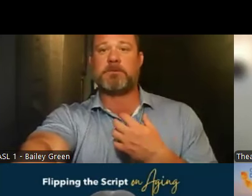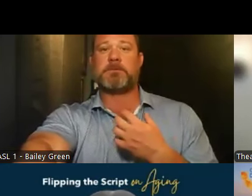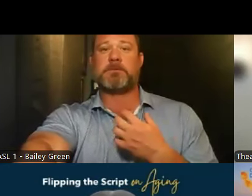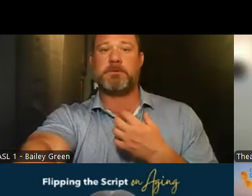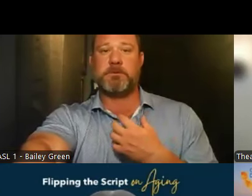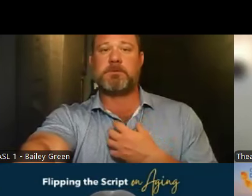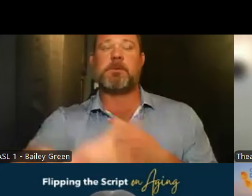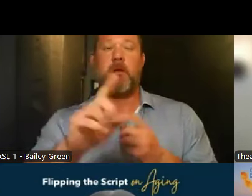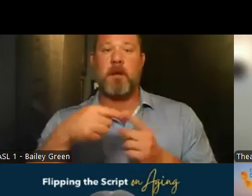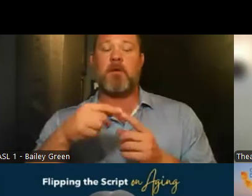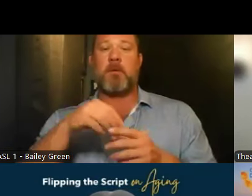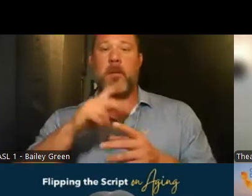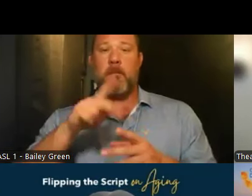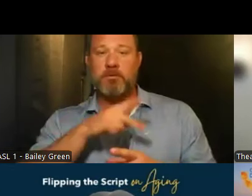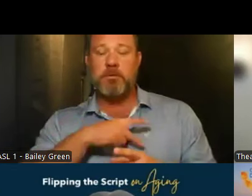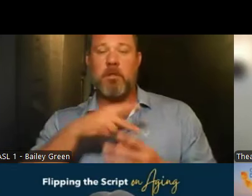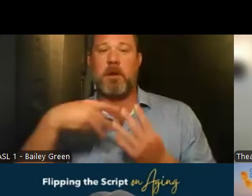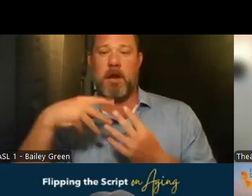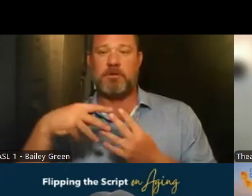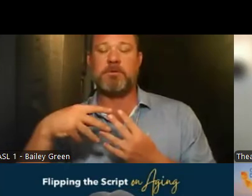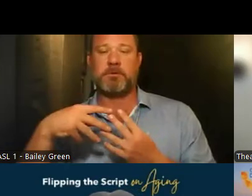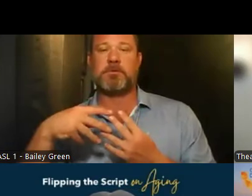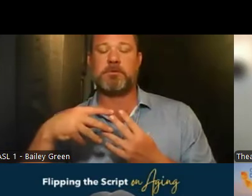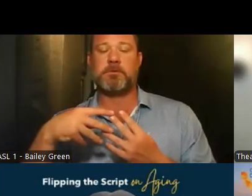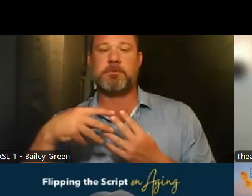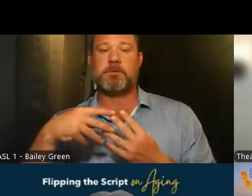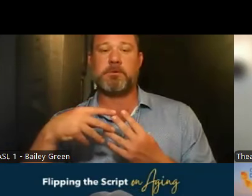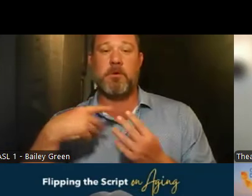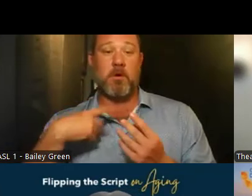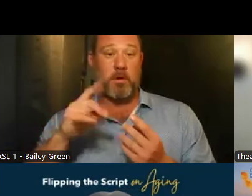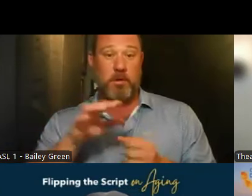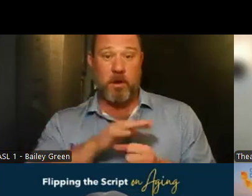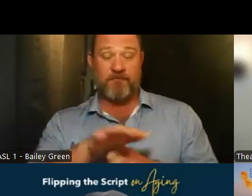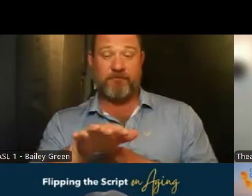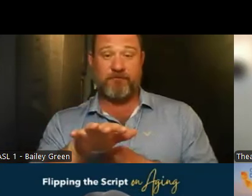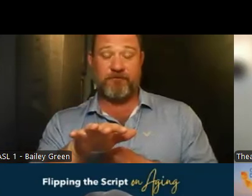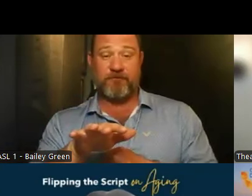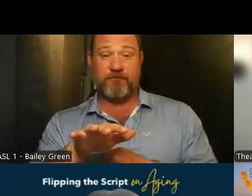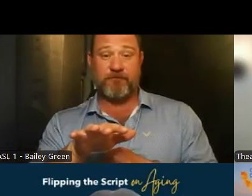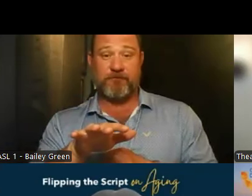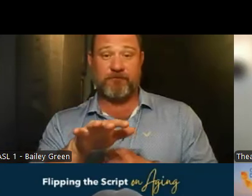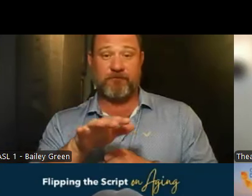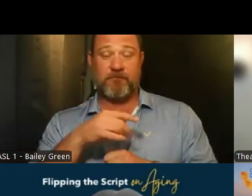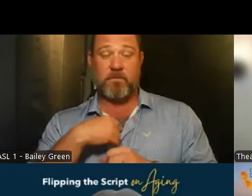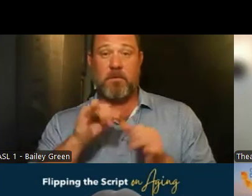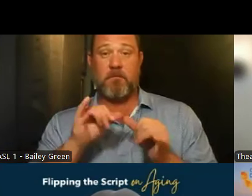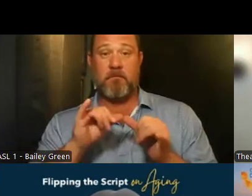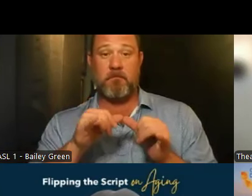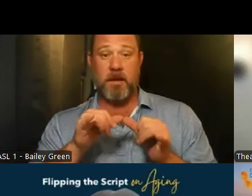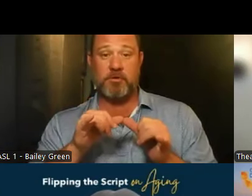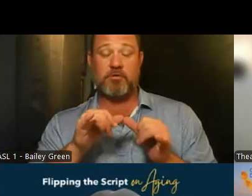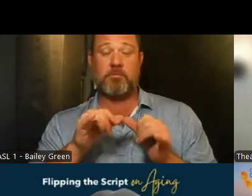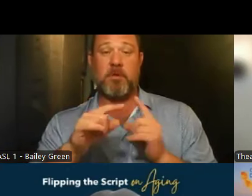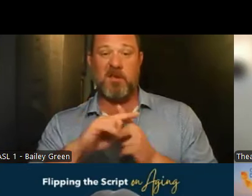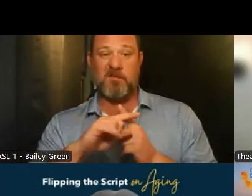very interpersonal kinds of interactions. And so I'm wondering, are we doing enough? And have we measured the efficacy of what we're